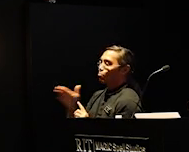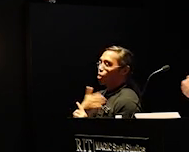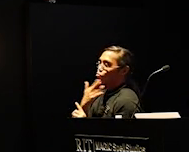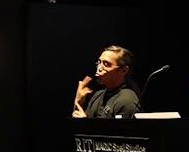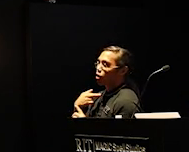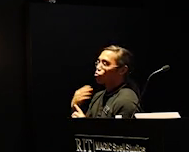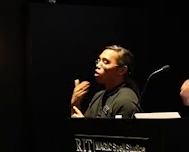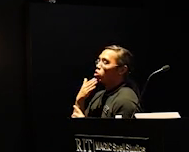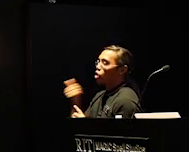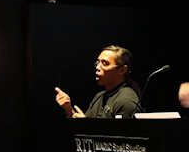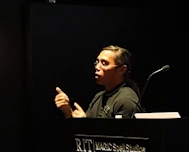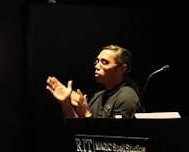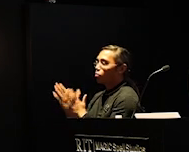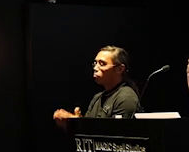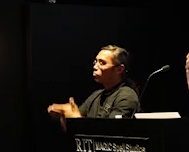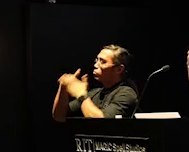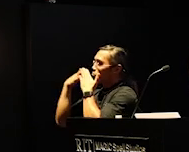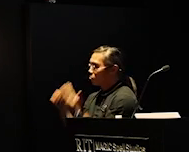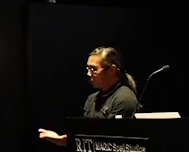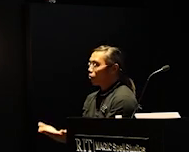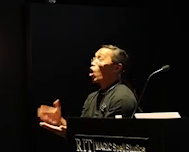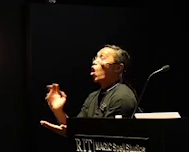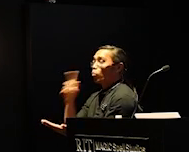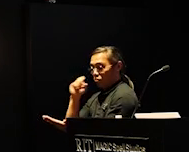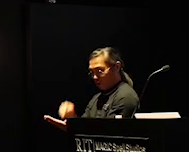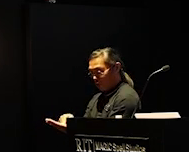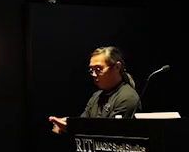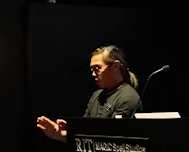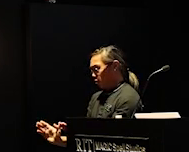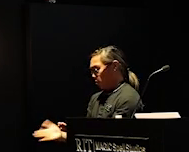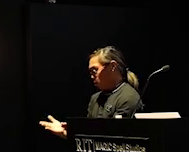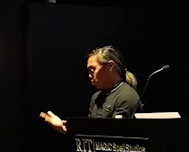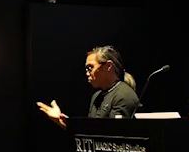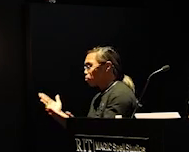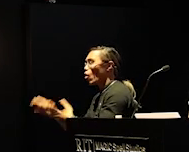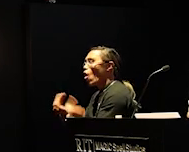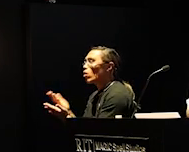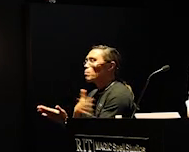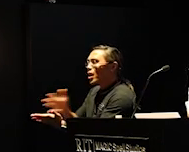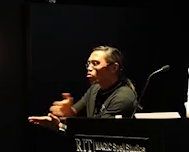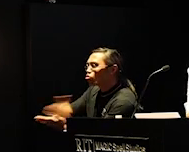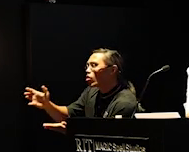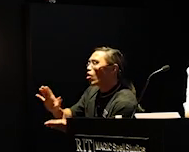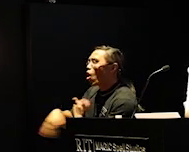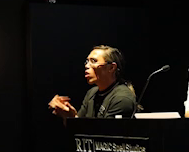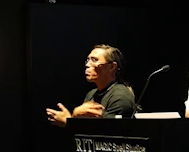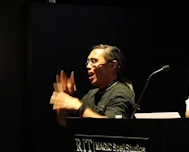just articles, ideas, sketches, napkin sketches, just research, thoughts that we're going to get into in a few minutes. But again,